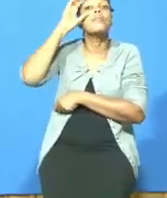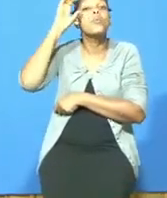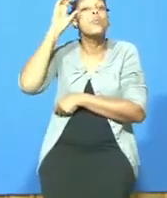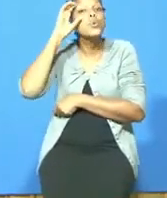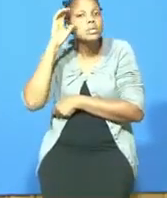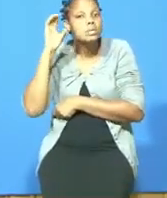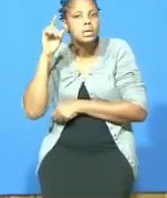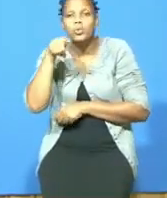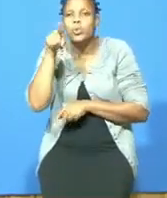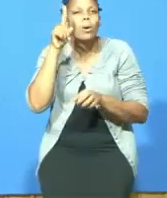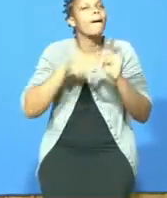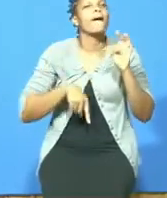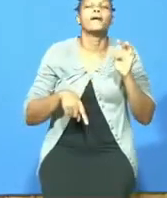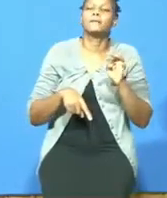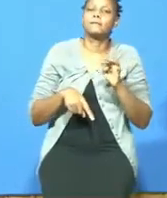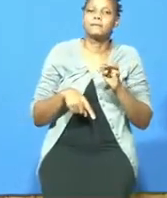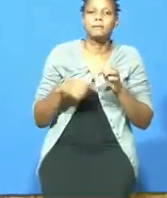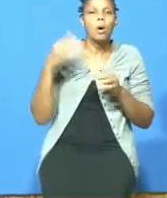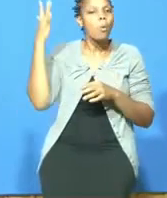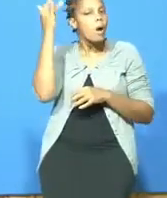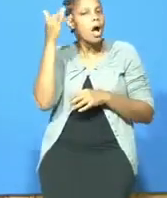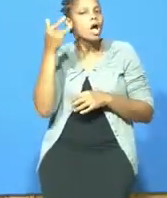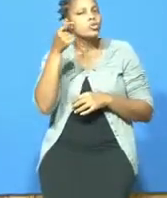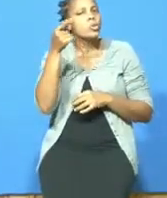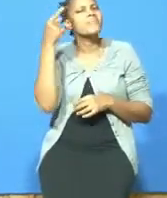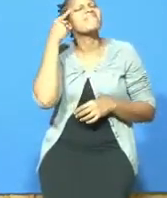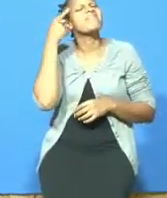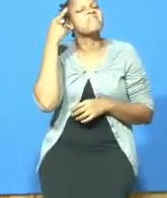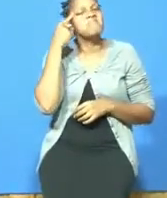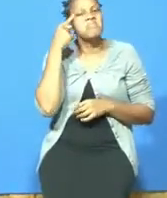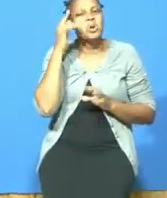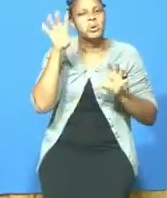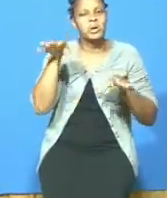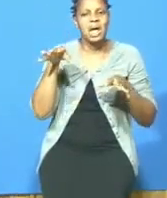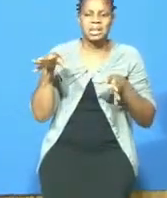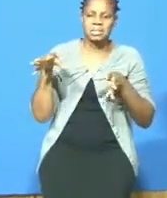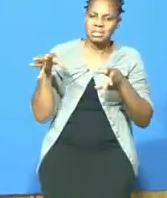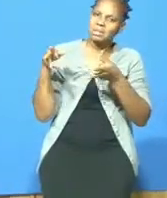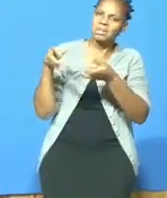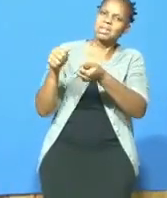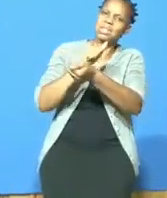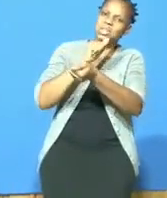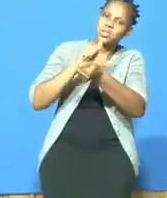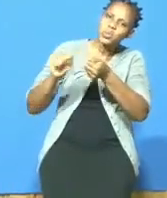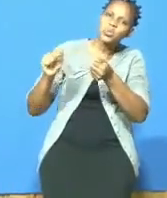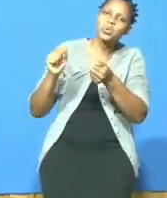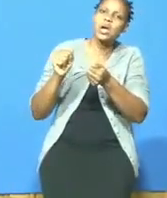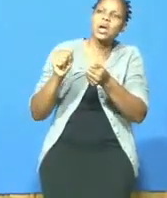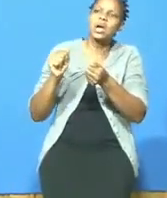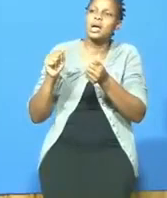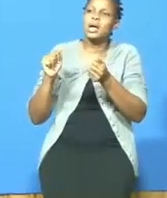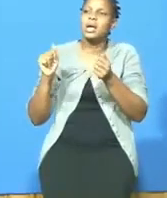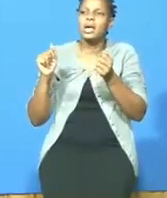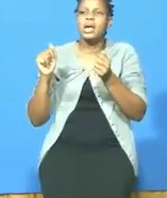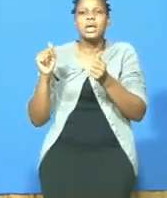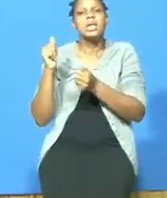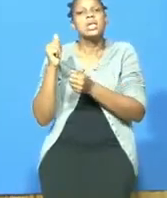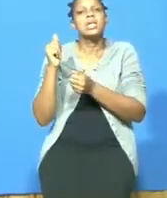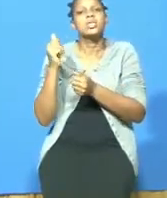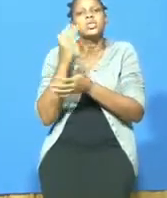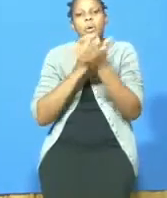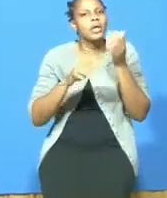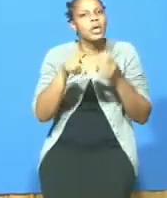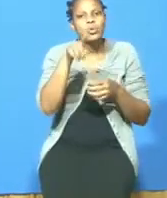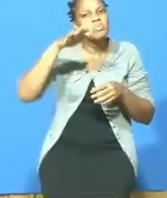And you can't. So why do you think you can get rid of something that you did not